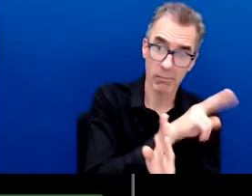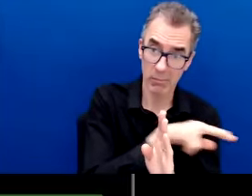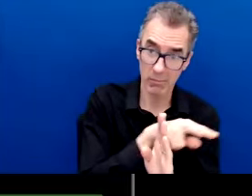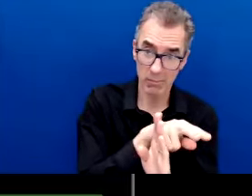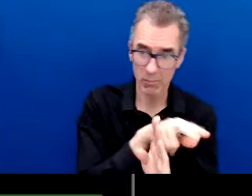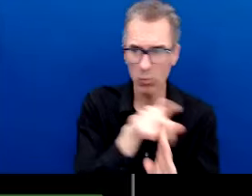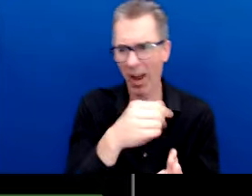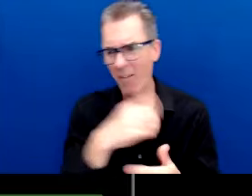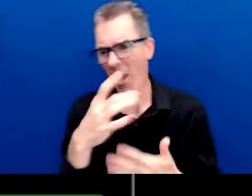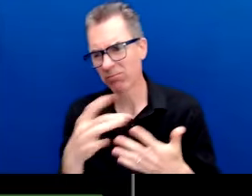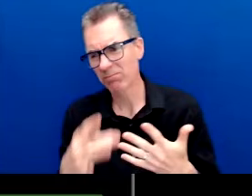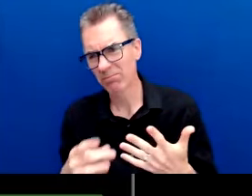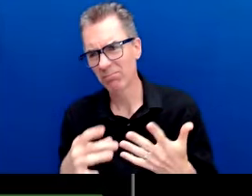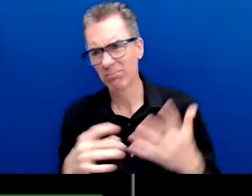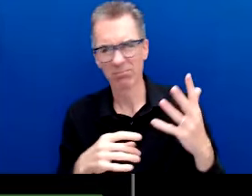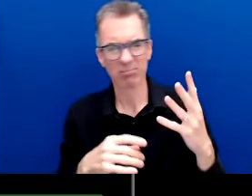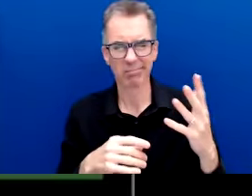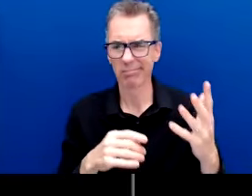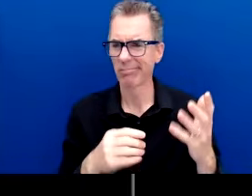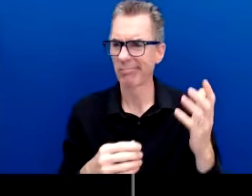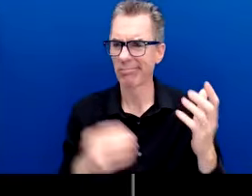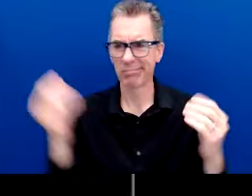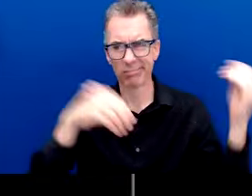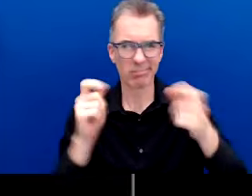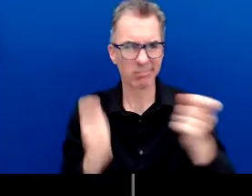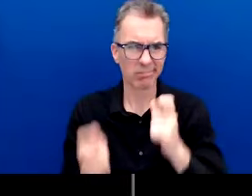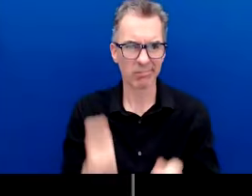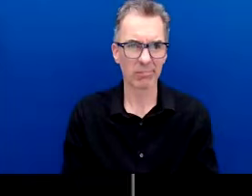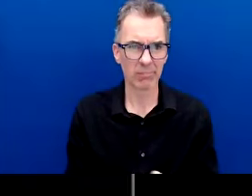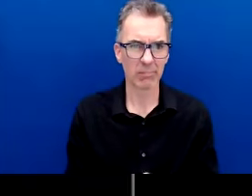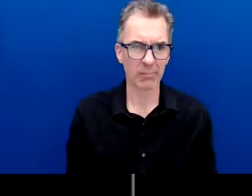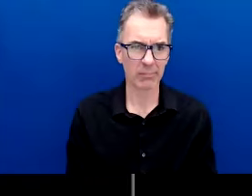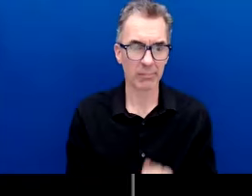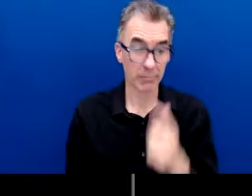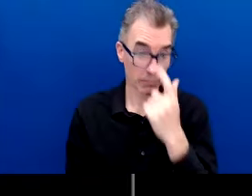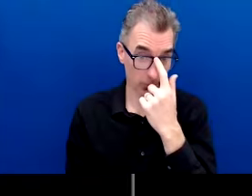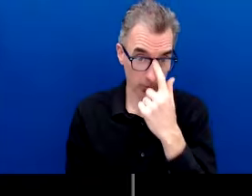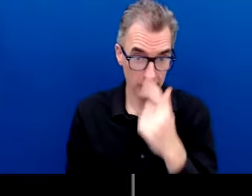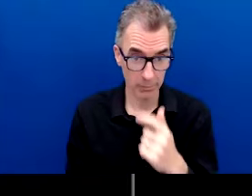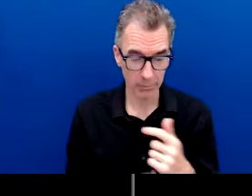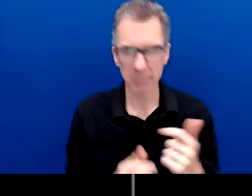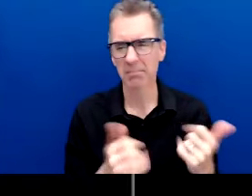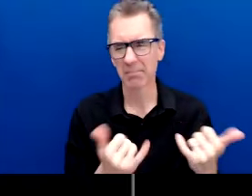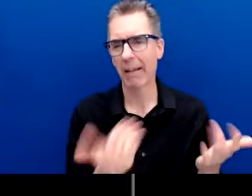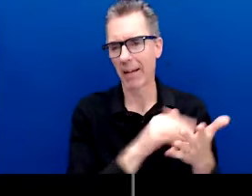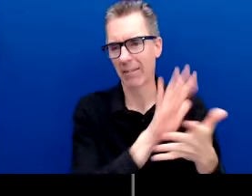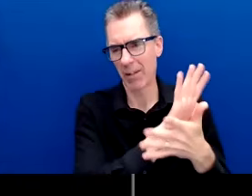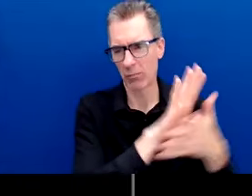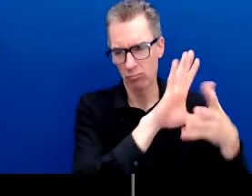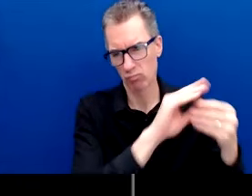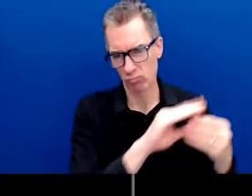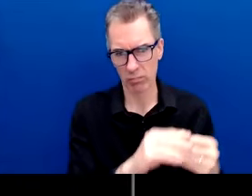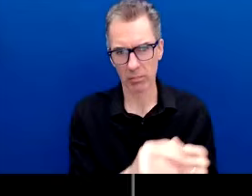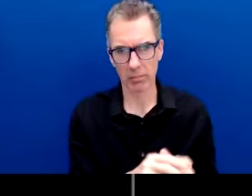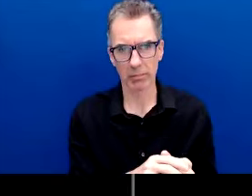of options. I mean, lots of ways The to next bones we'll look at make use it. up the visceral cranium.